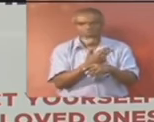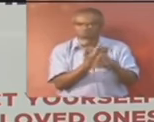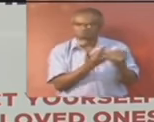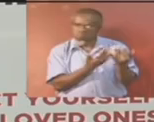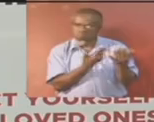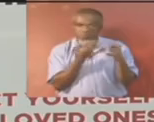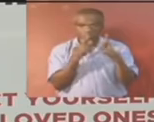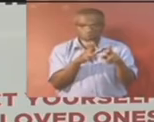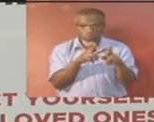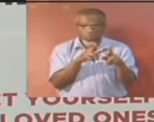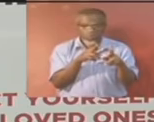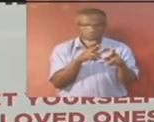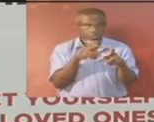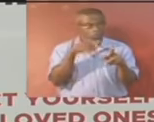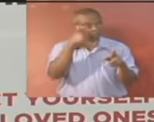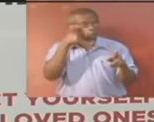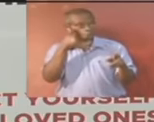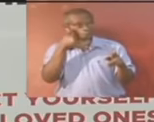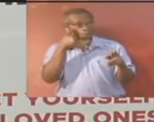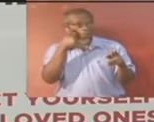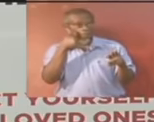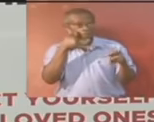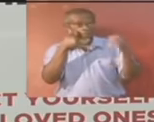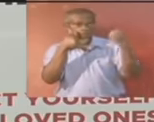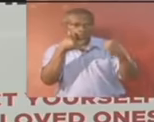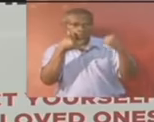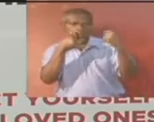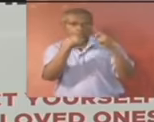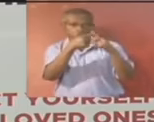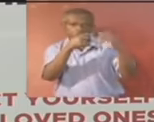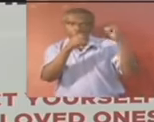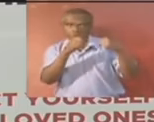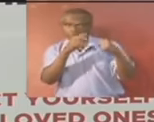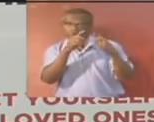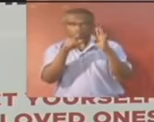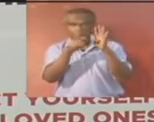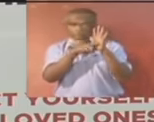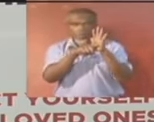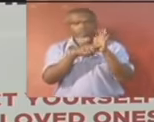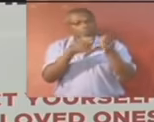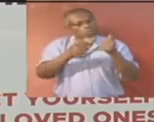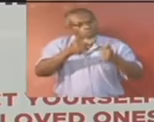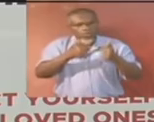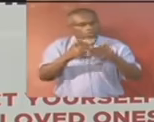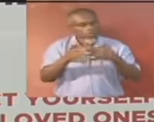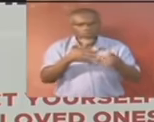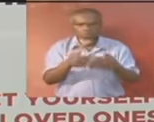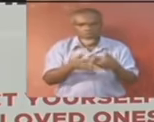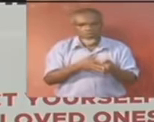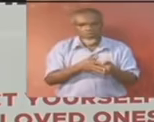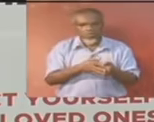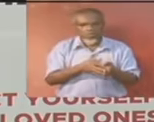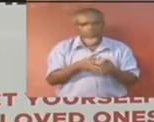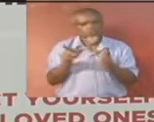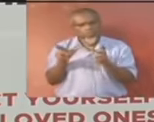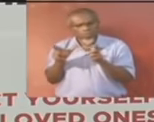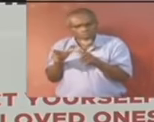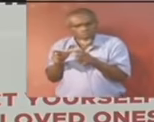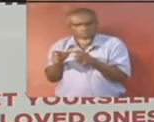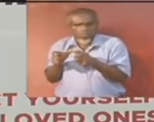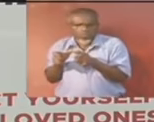forged a collaborative relationship with our physicians within the energy sector and essential services, our private physicians